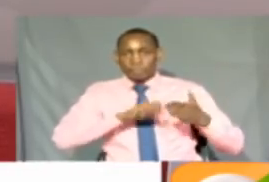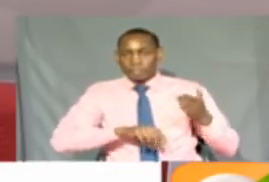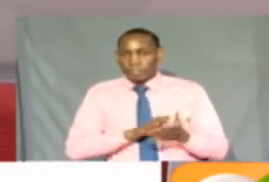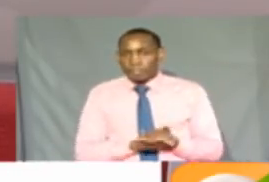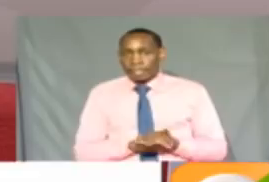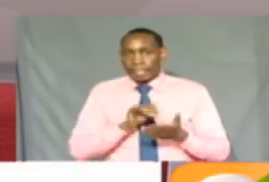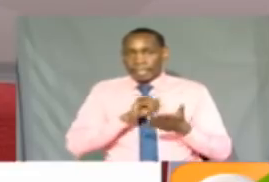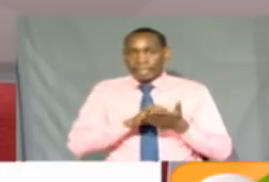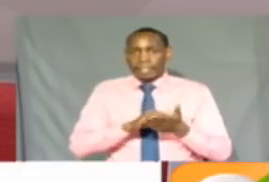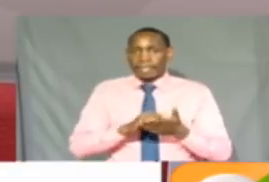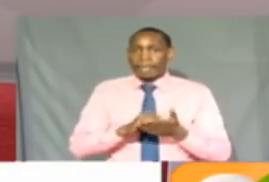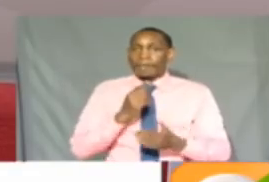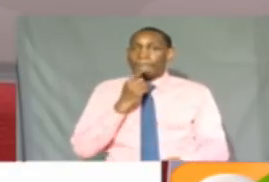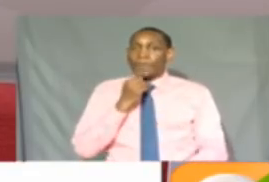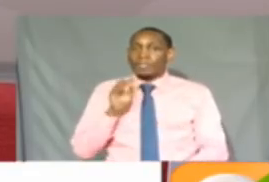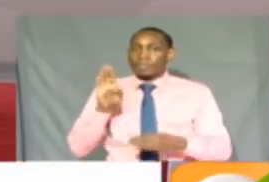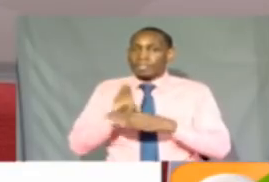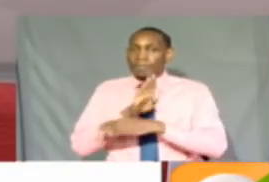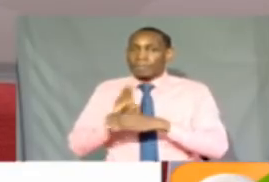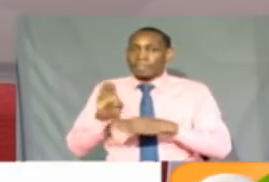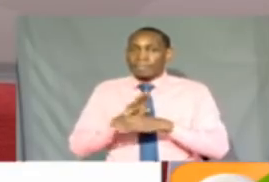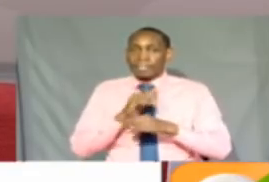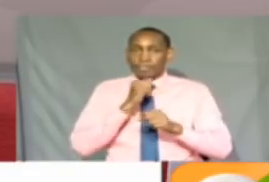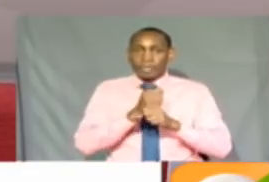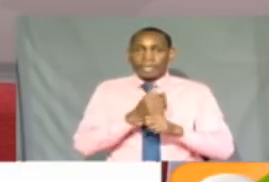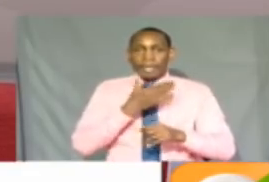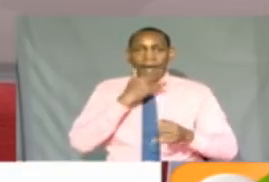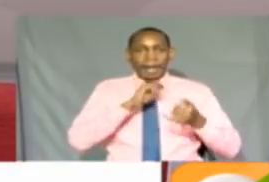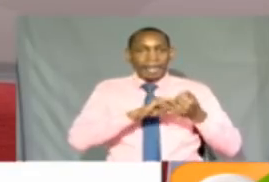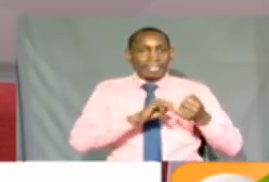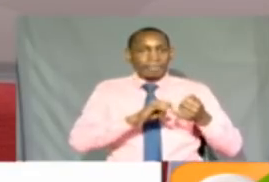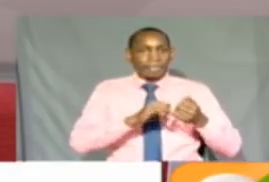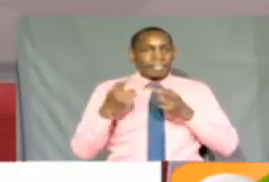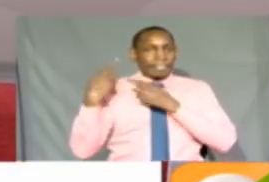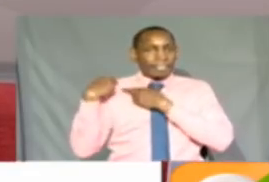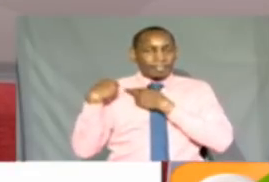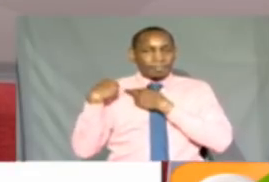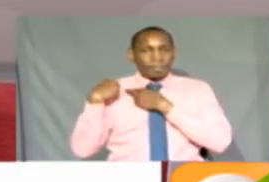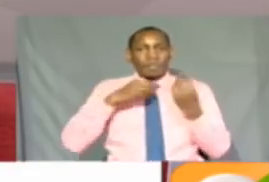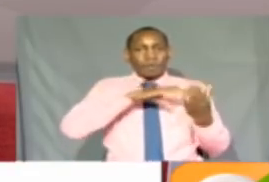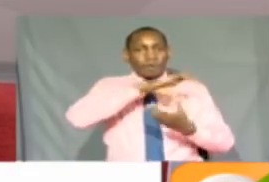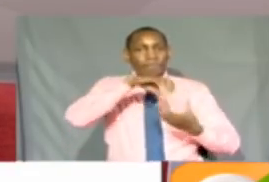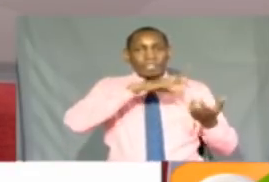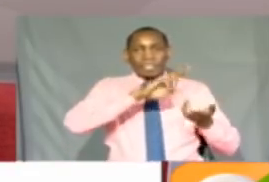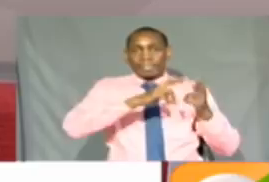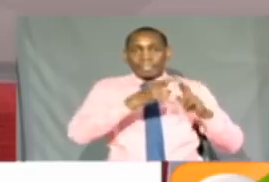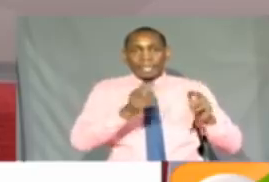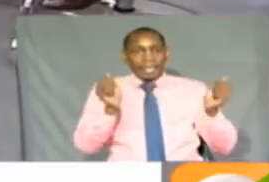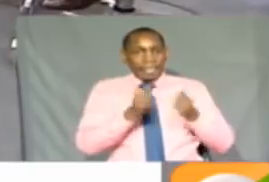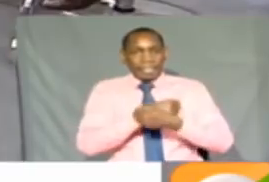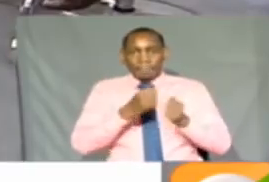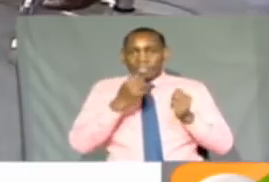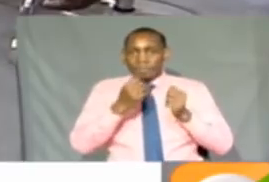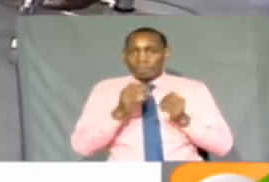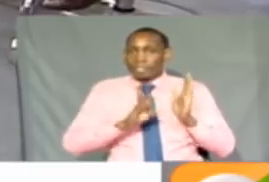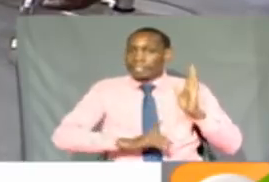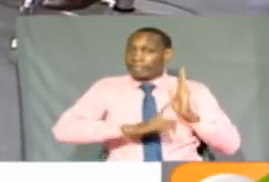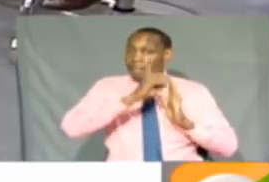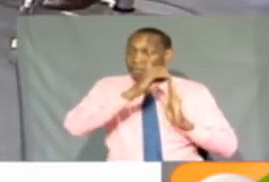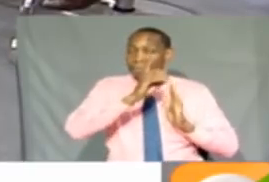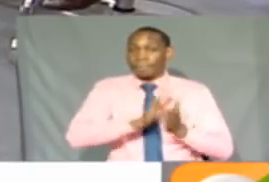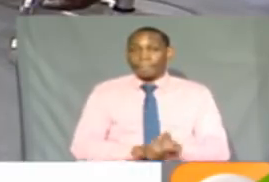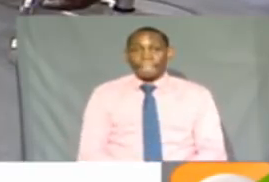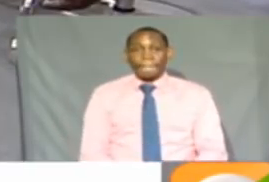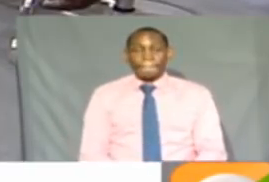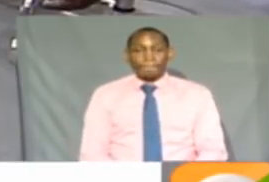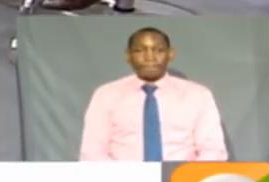saying, young boys are busy doing husband duties in temporary shanty relationships. You can't really grow.